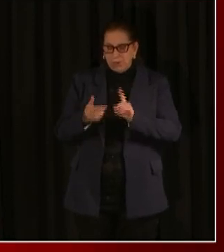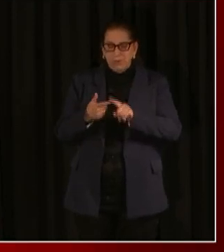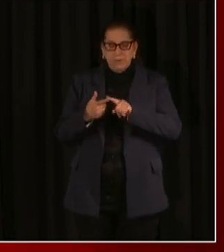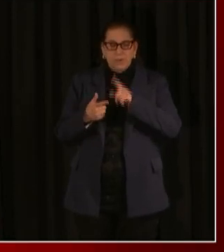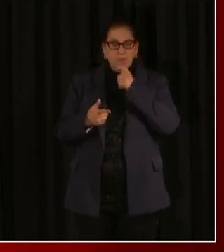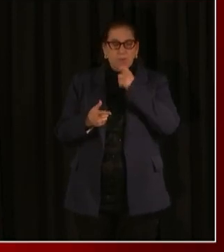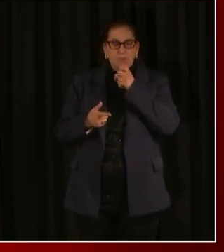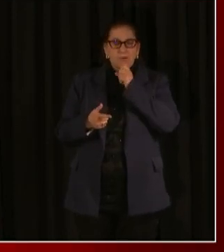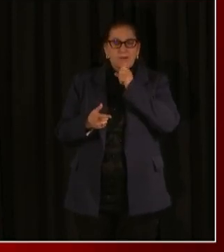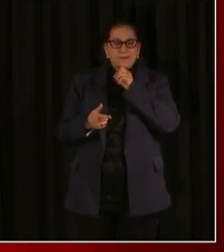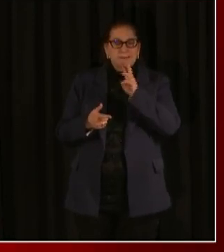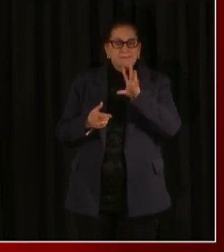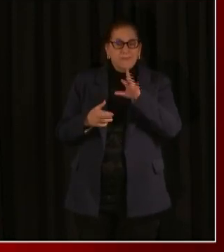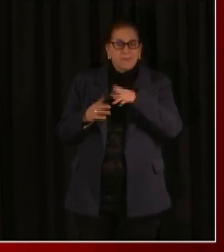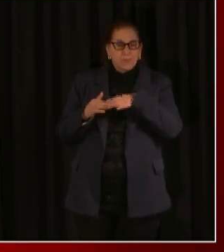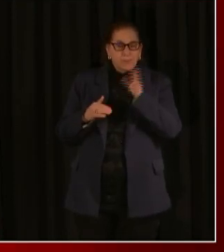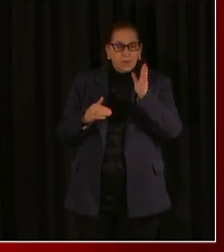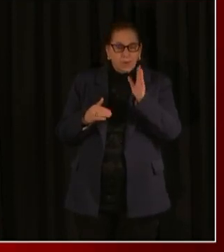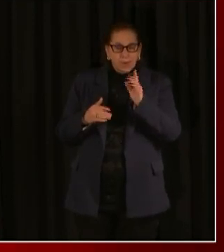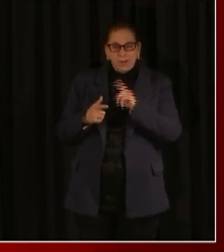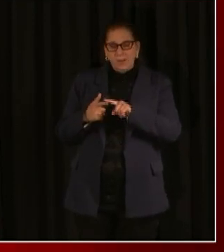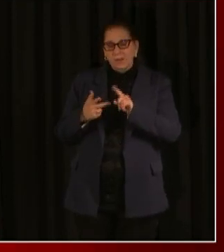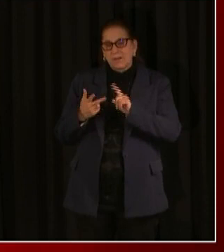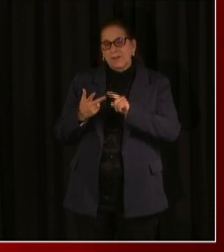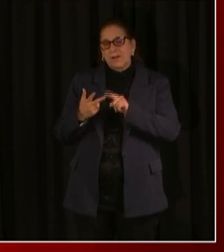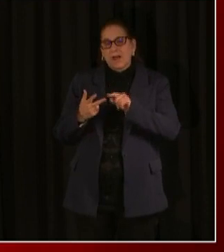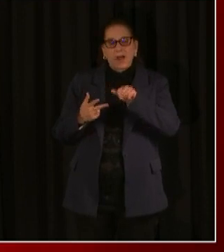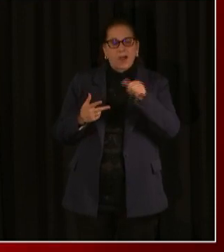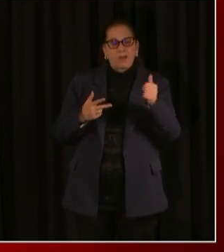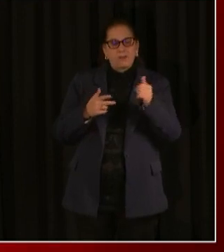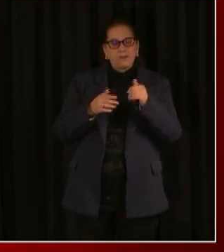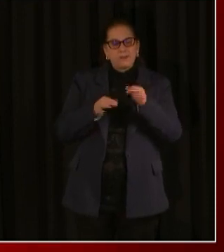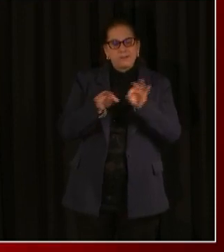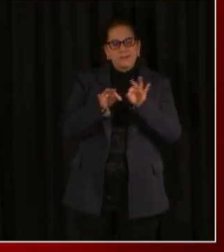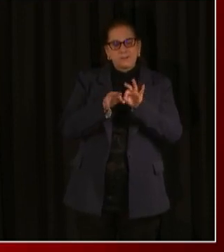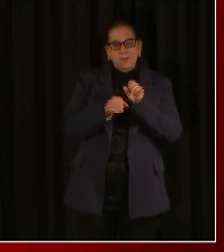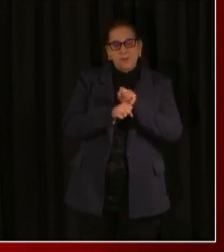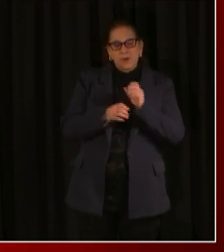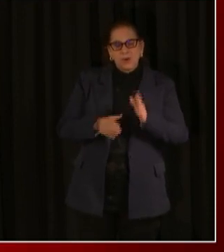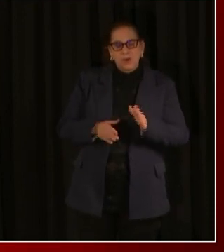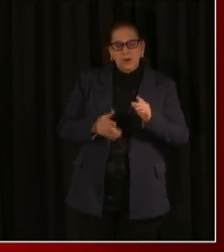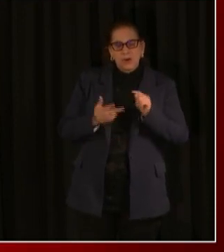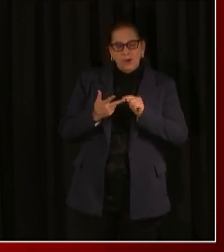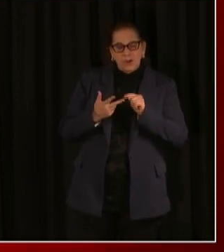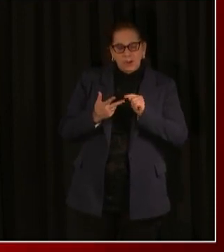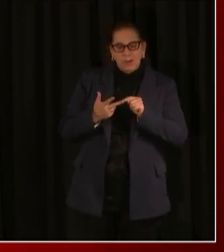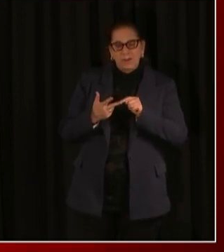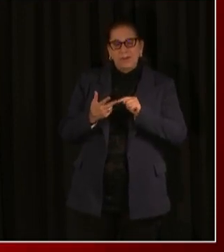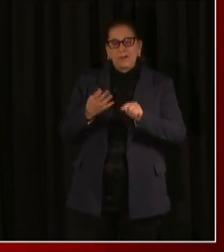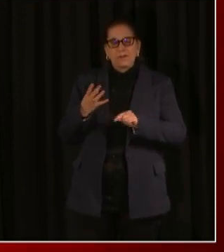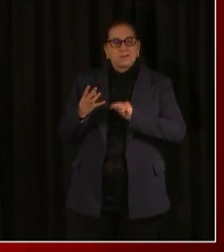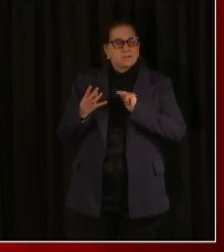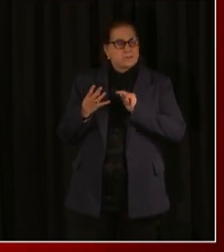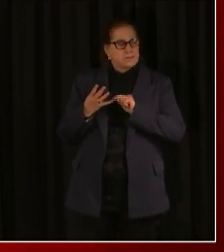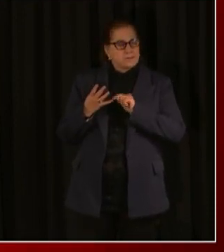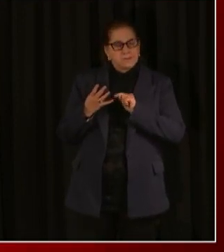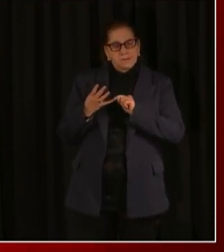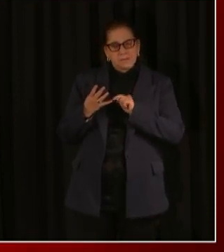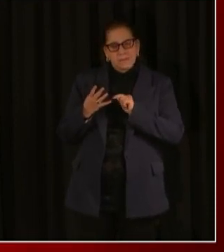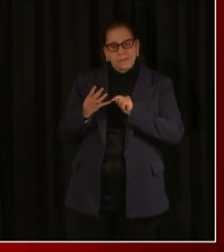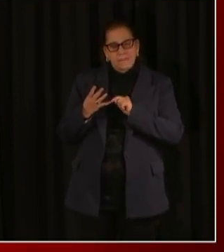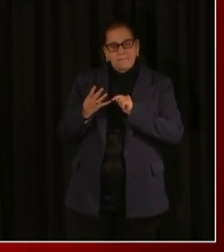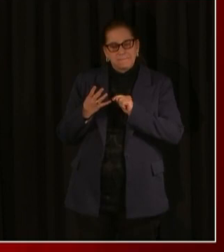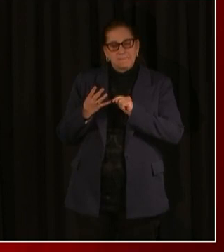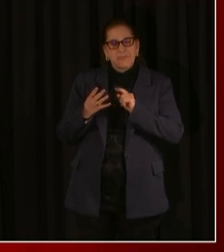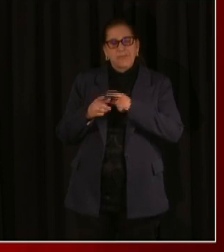priority groups. And when demand for a given group drops below 90%, the district can move on to the next phase or tier. So you can see